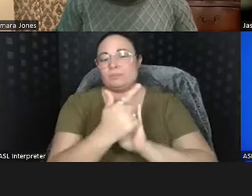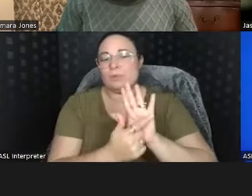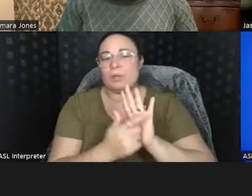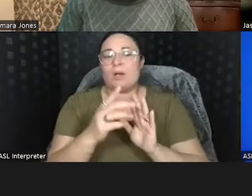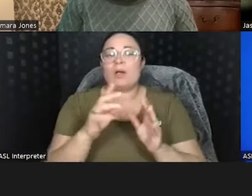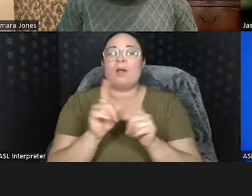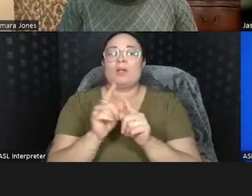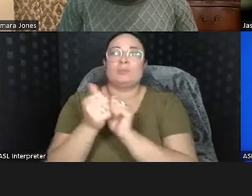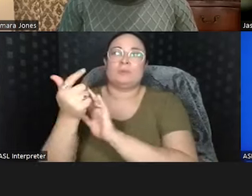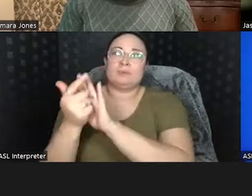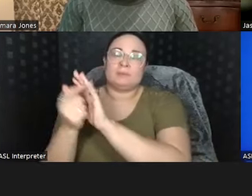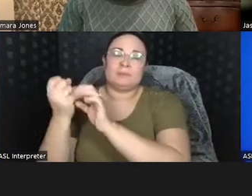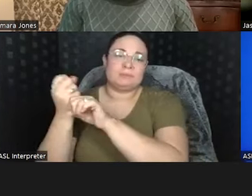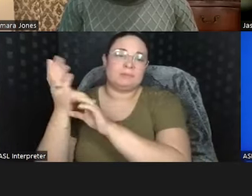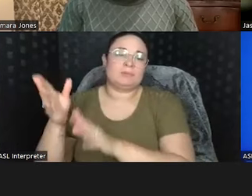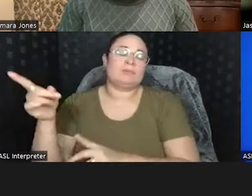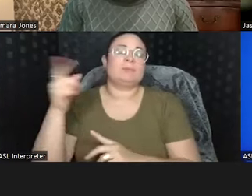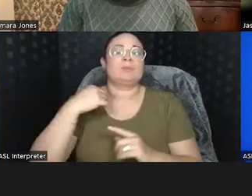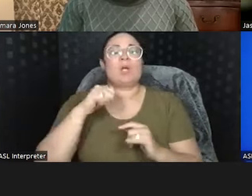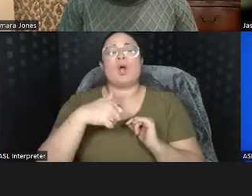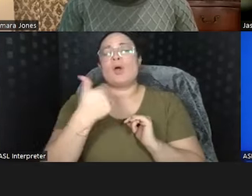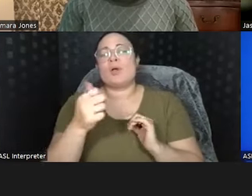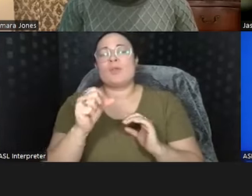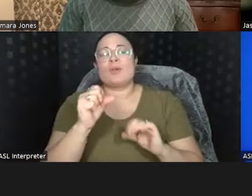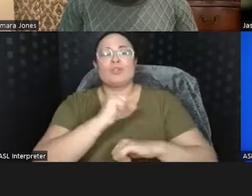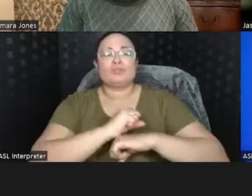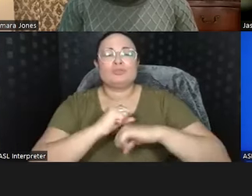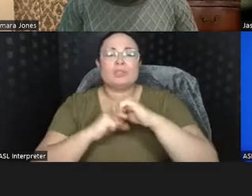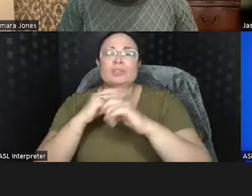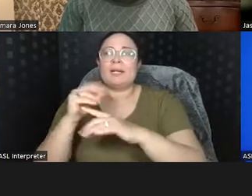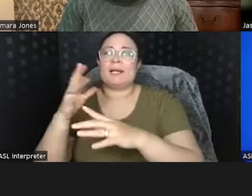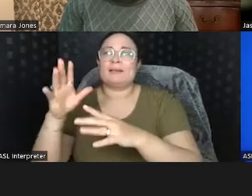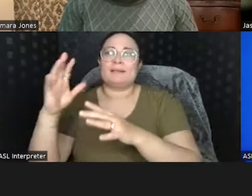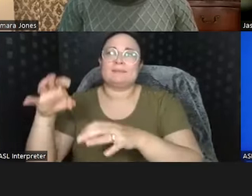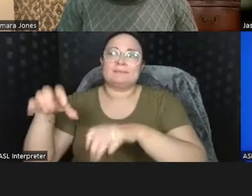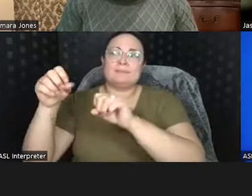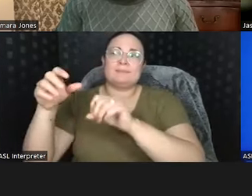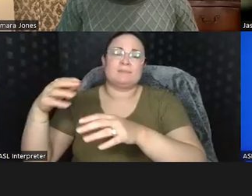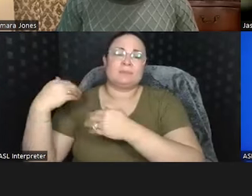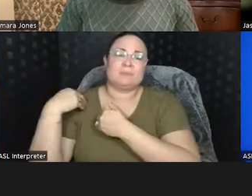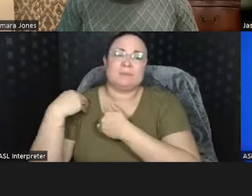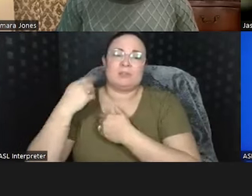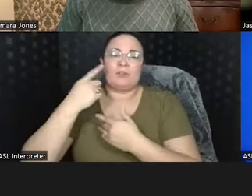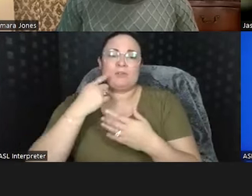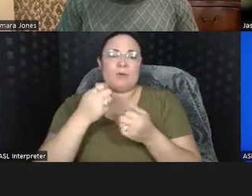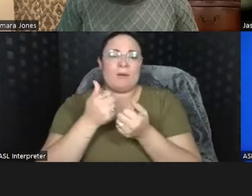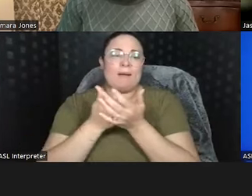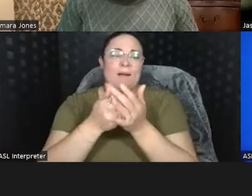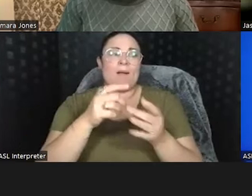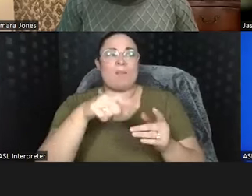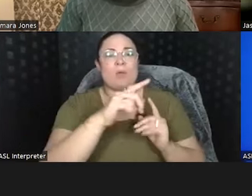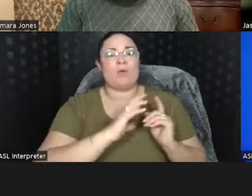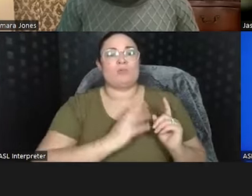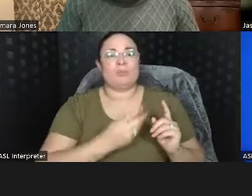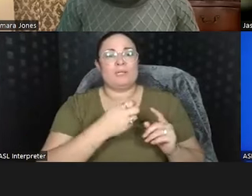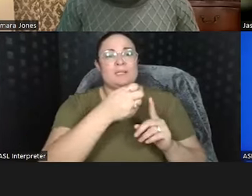legislation, what are some other ways that structures and institutions can target and harm trans and gender expansive communities so that we can